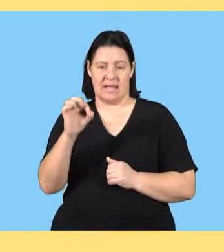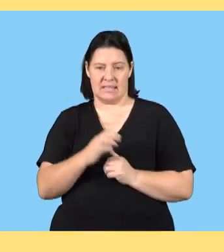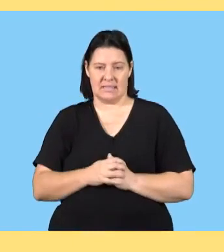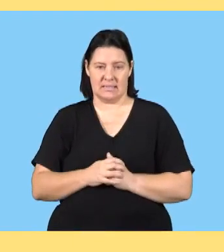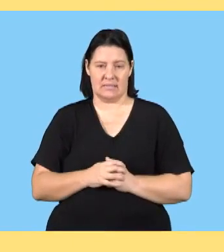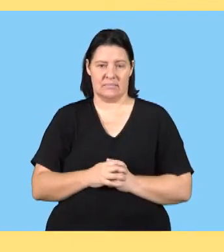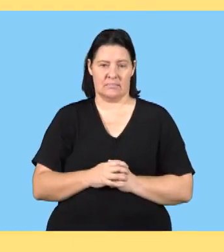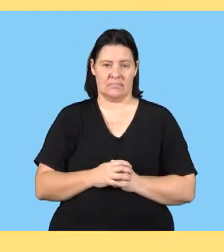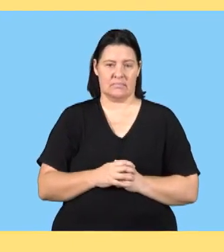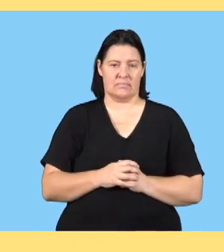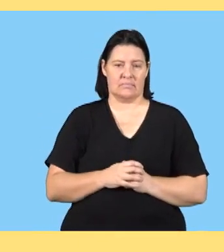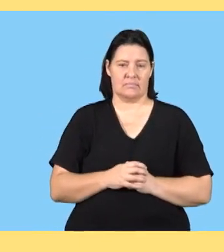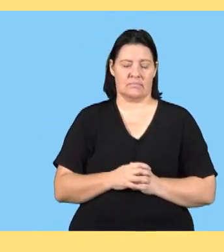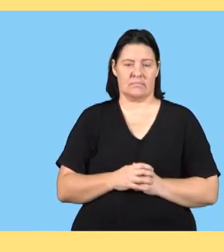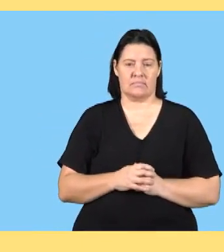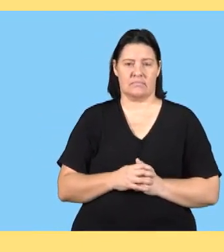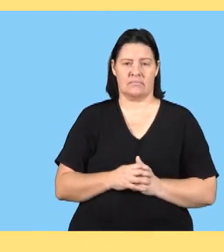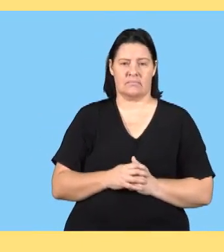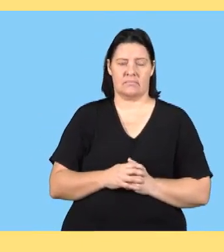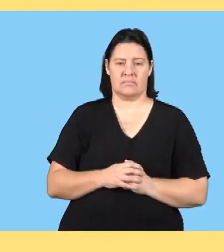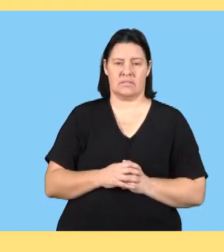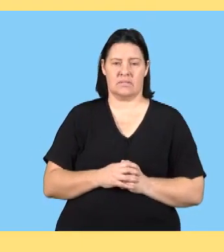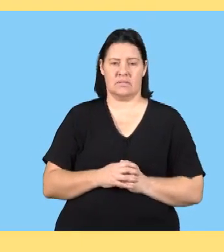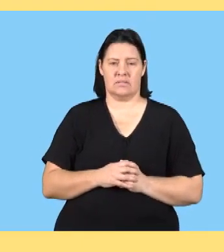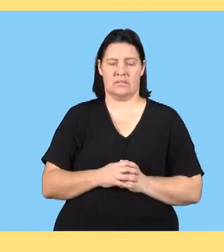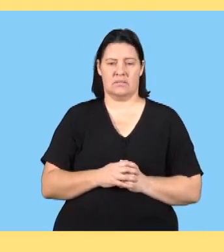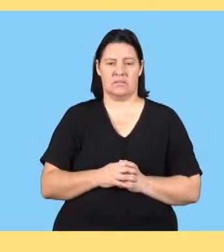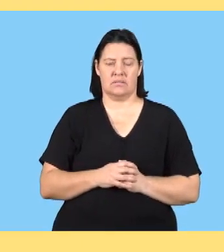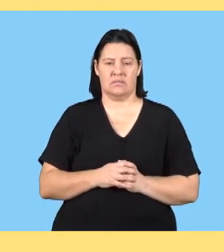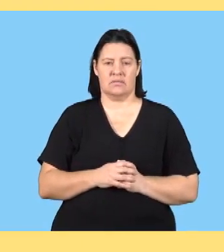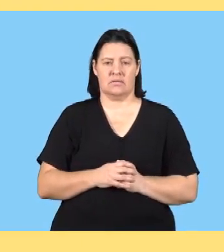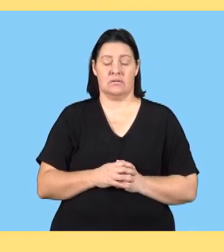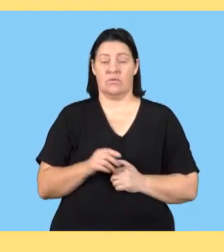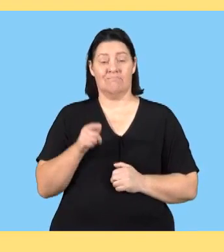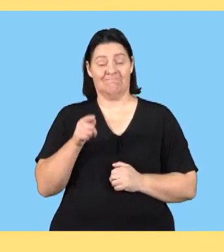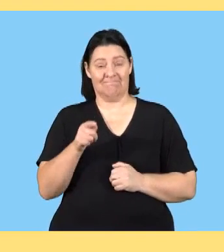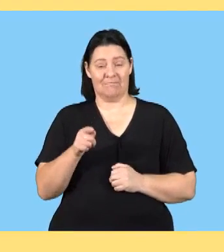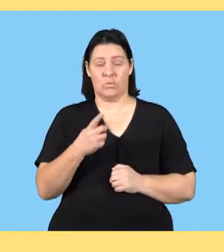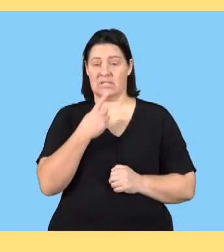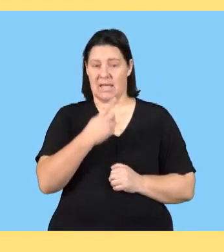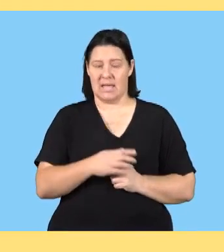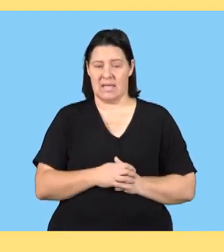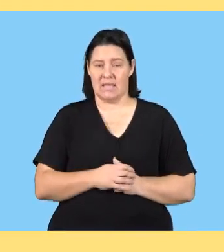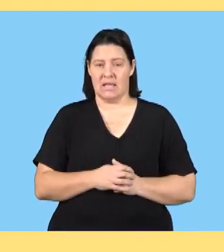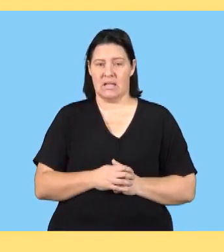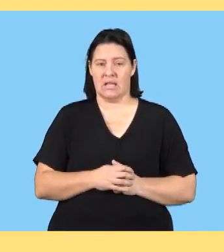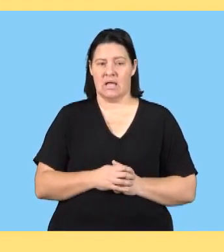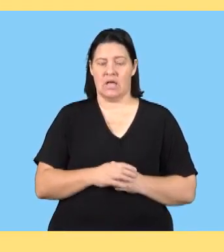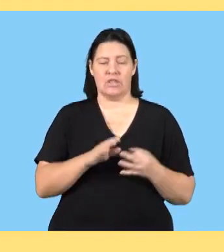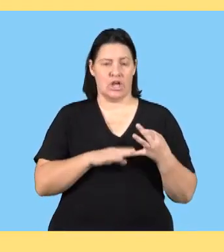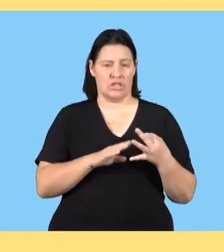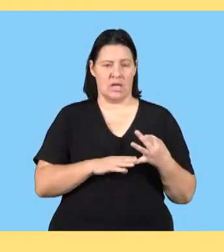1,300. All right? And then the next one. So here, when you say on the third